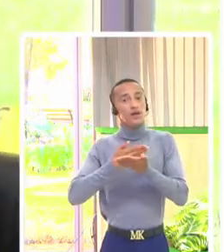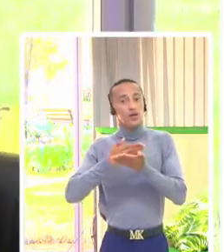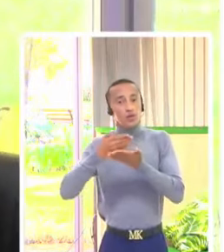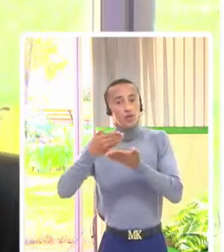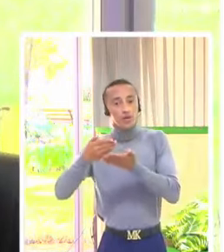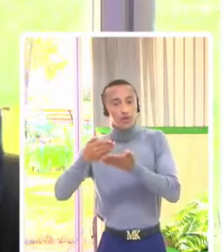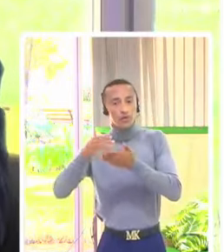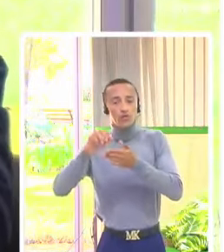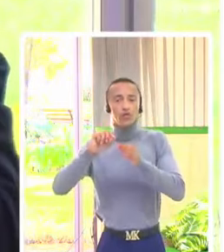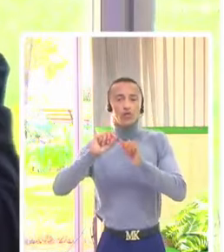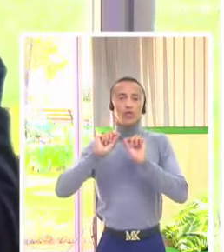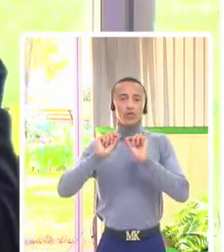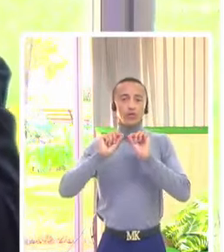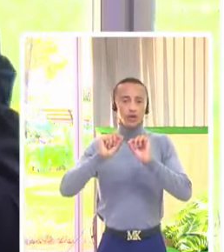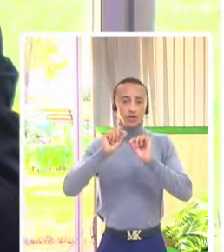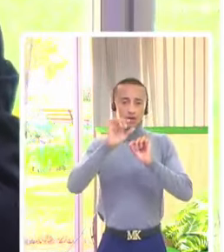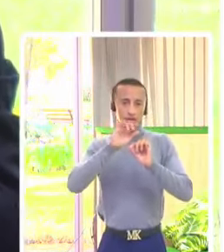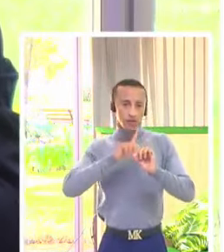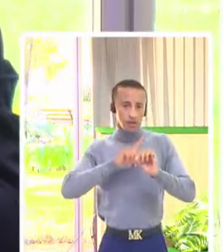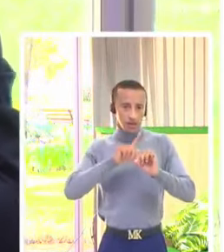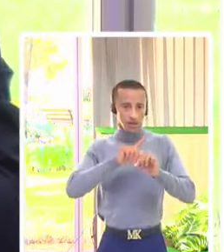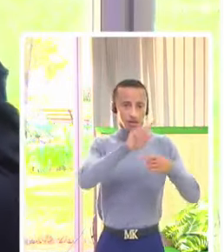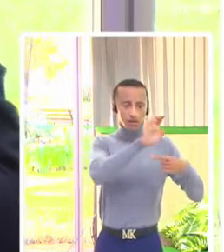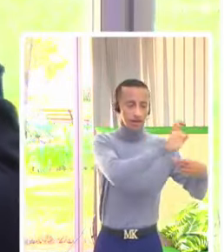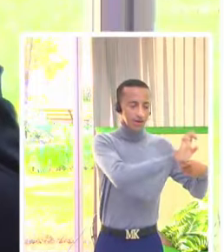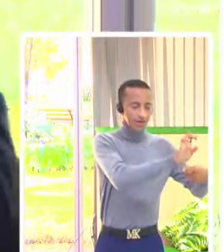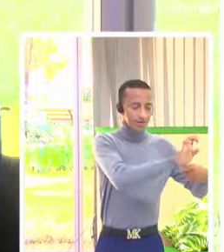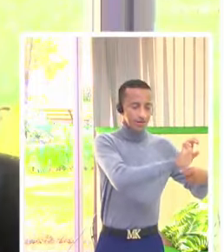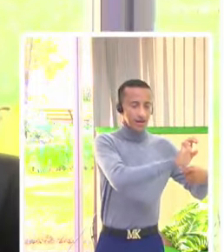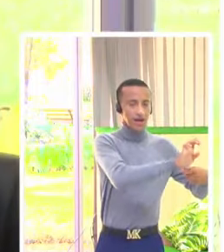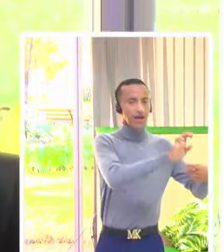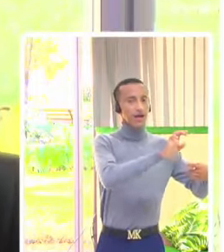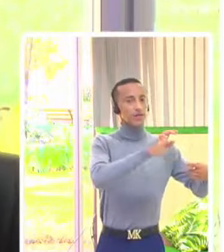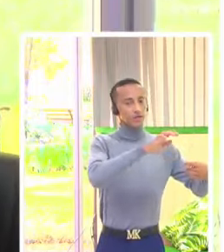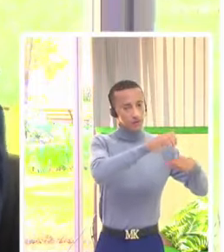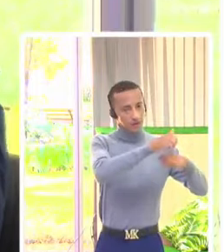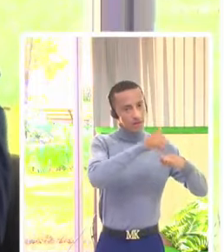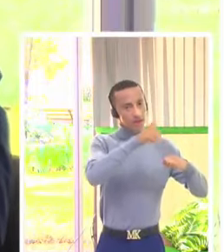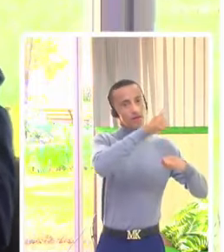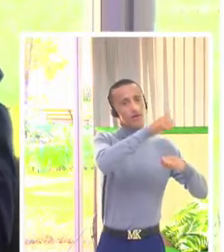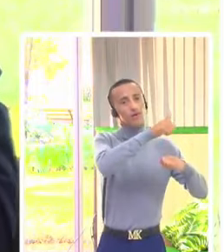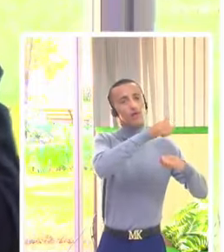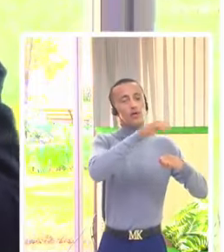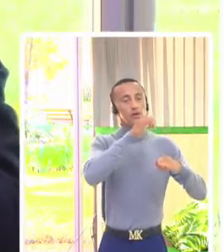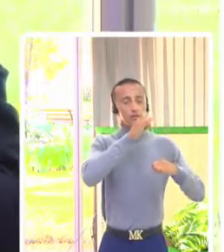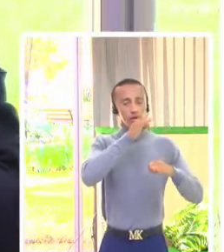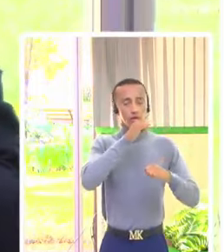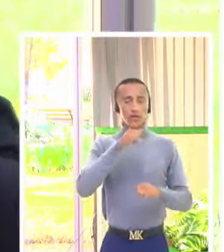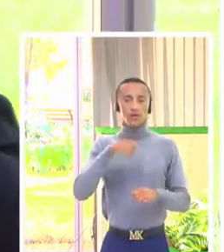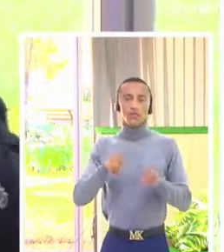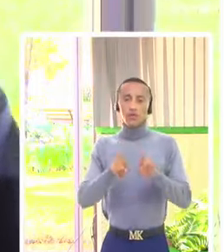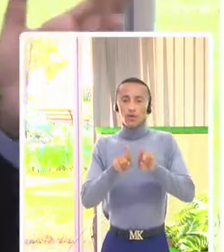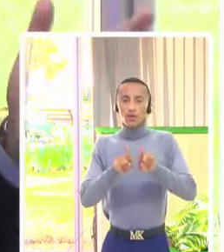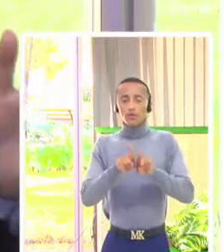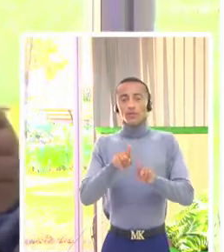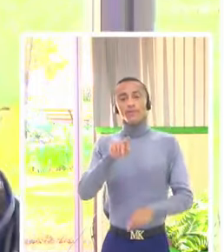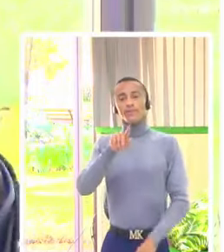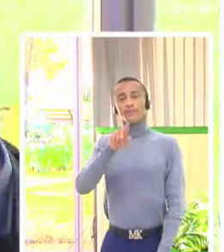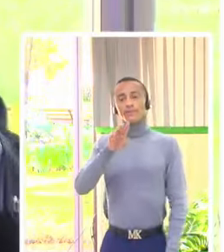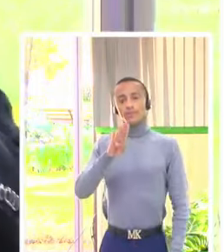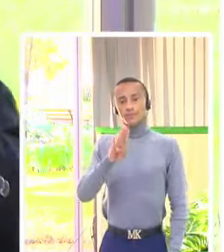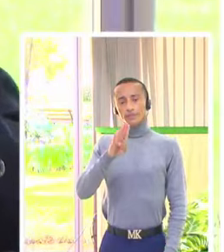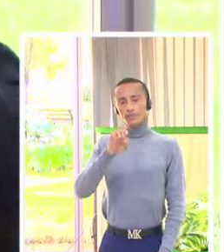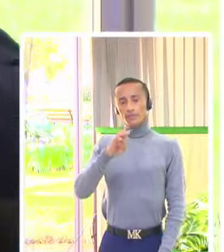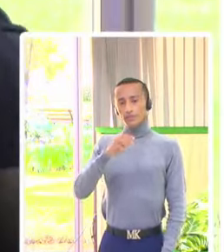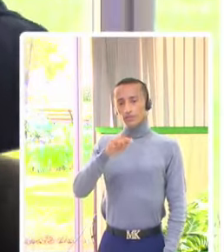Some places like Bangalore, which has a lot of IT capacity, they were better. Hyderabad, some states in the